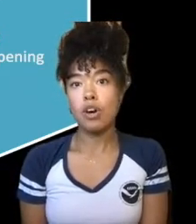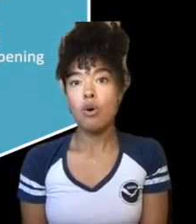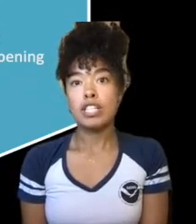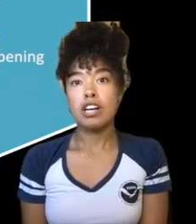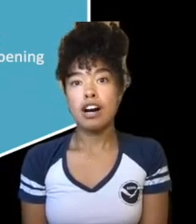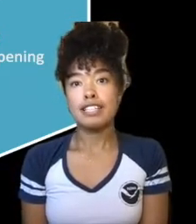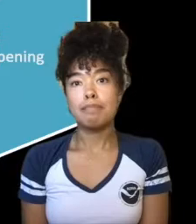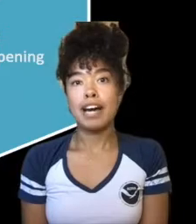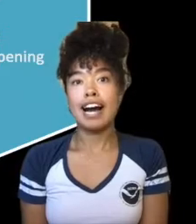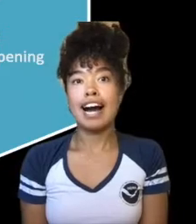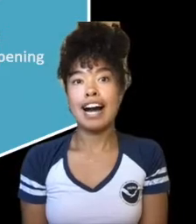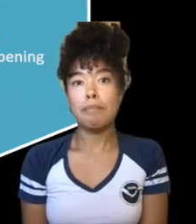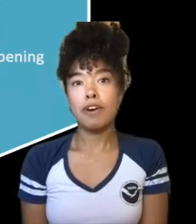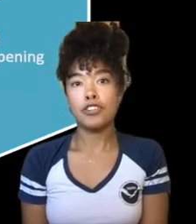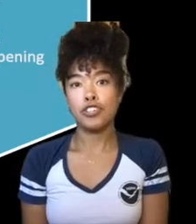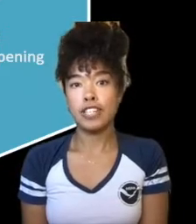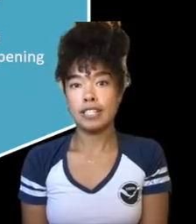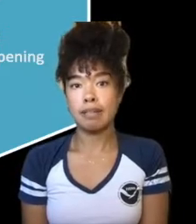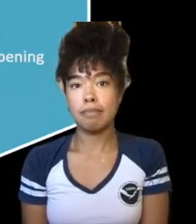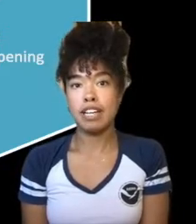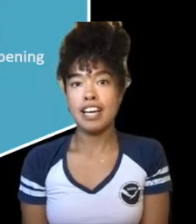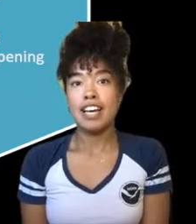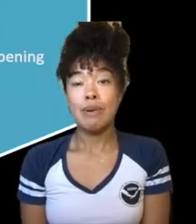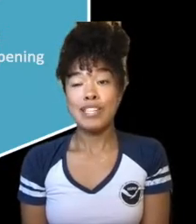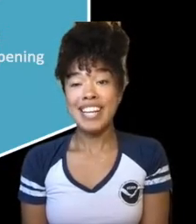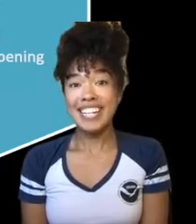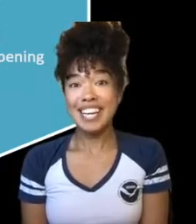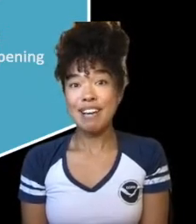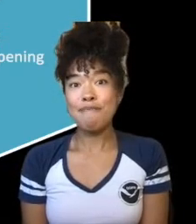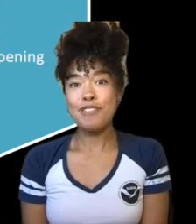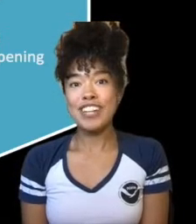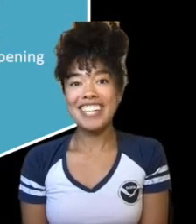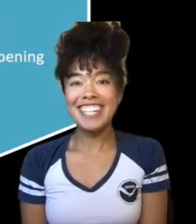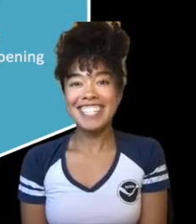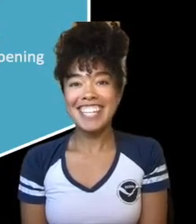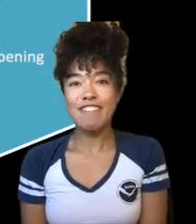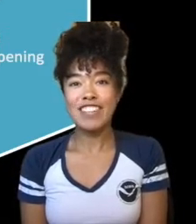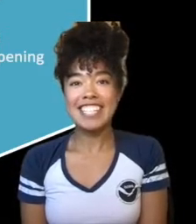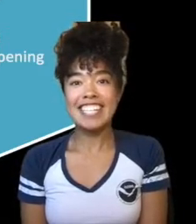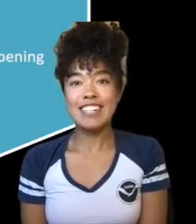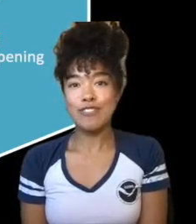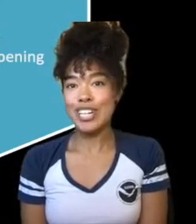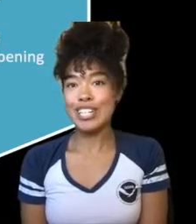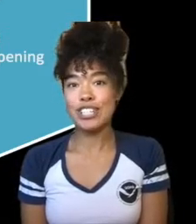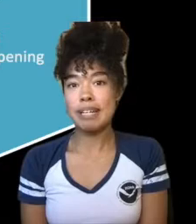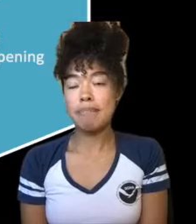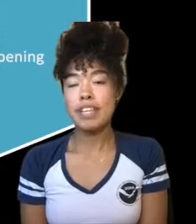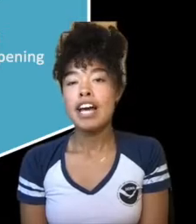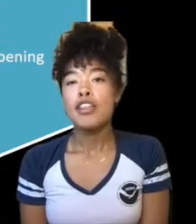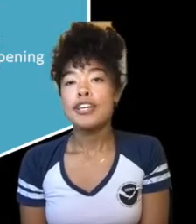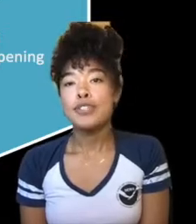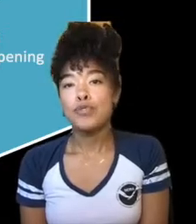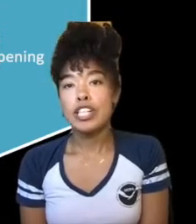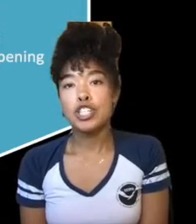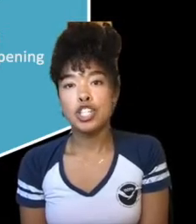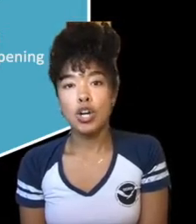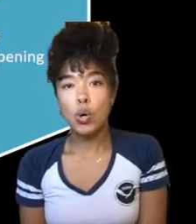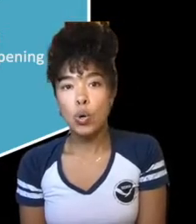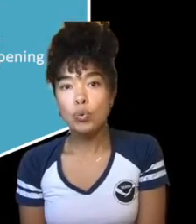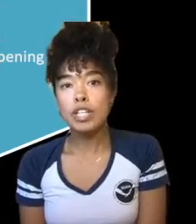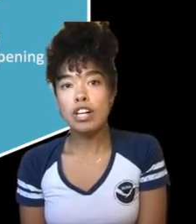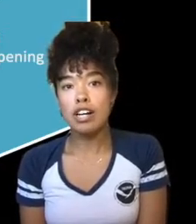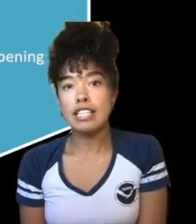wave was caused by a high pressure system. It was nicknamed the Ridiculously Resilient Ridge. This ridge